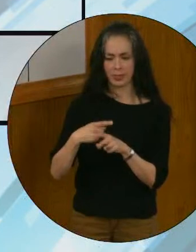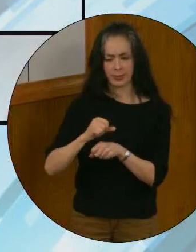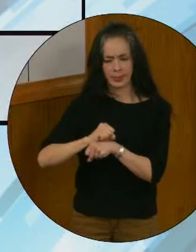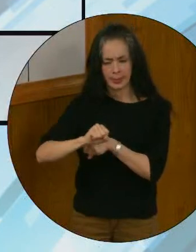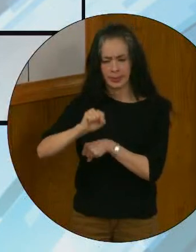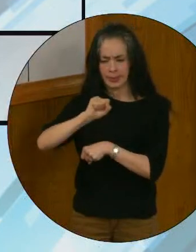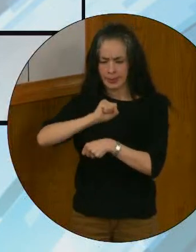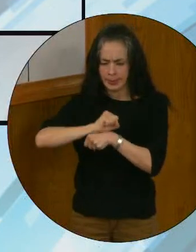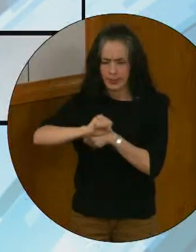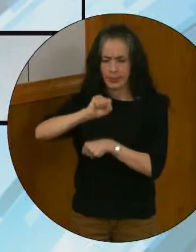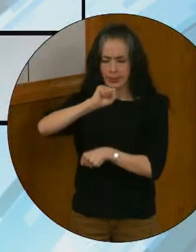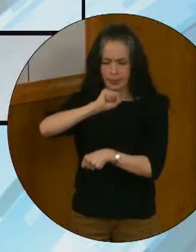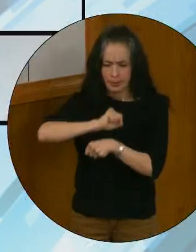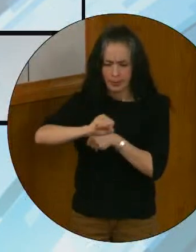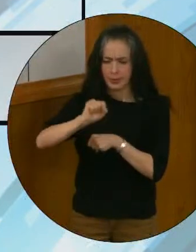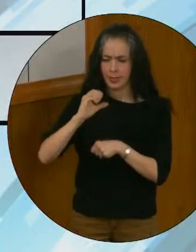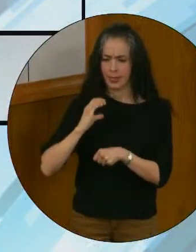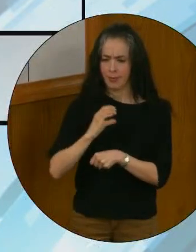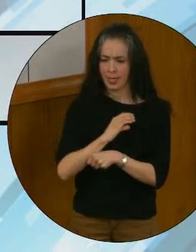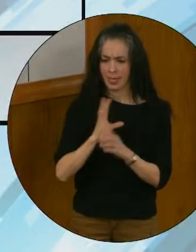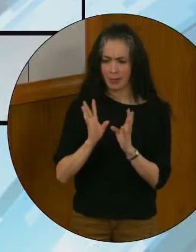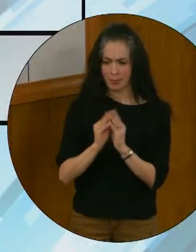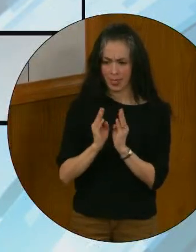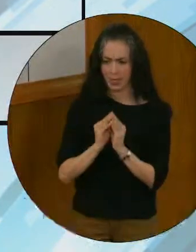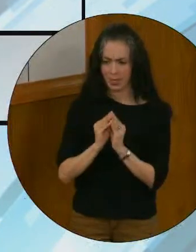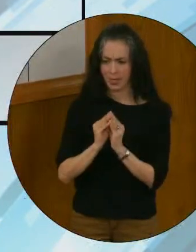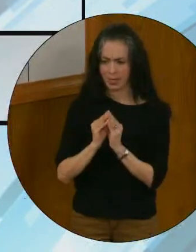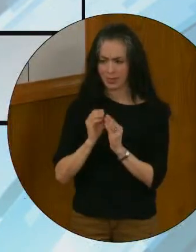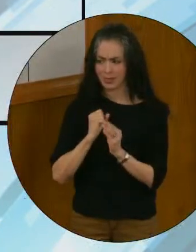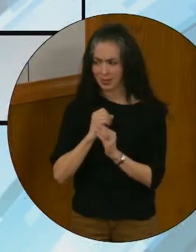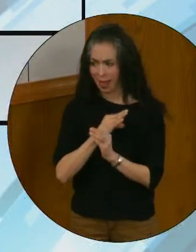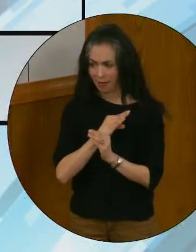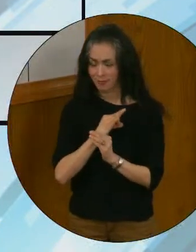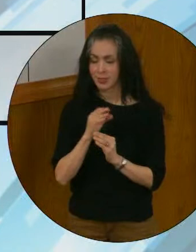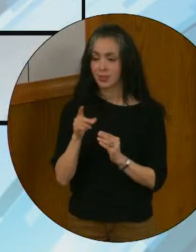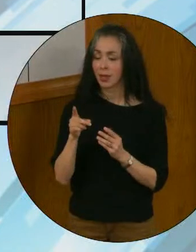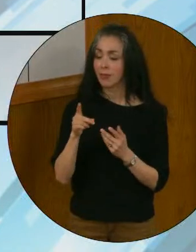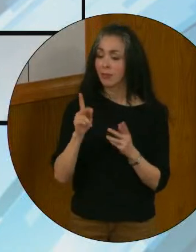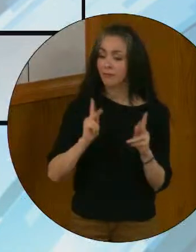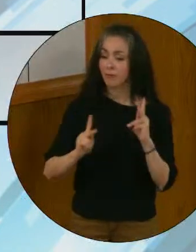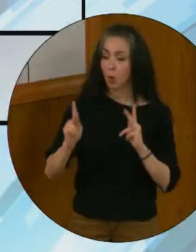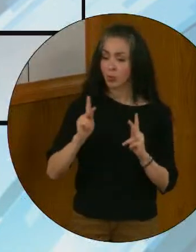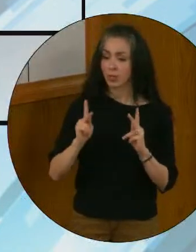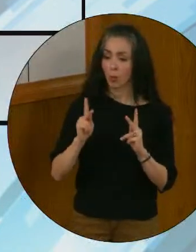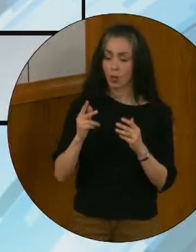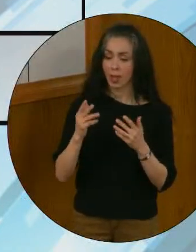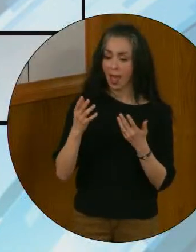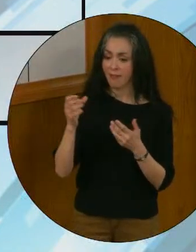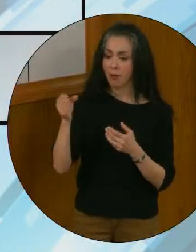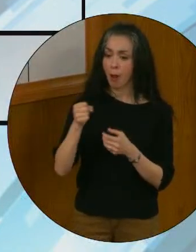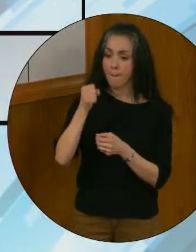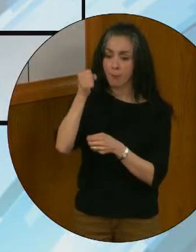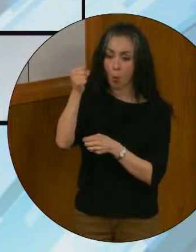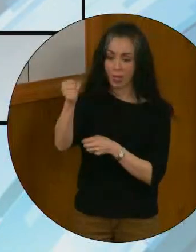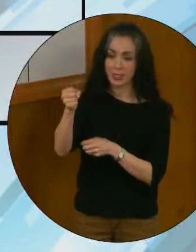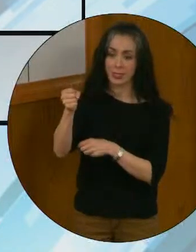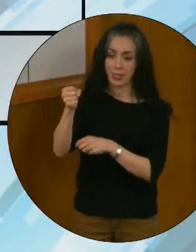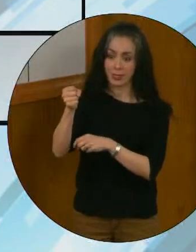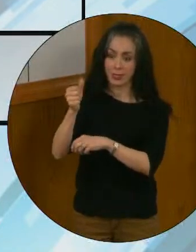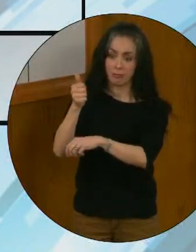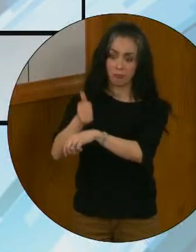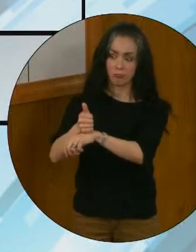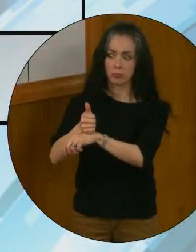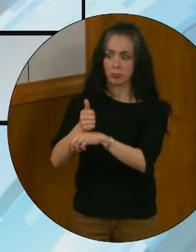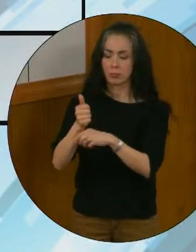committee meeting for the staff. And the folks that we have appointed are extremely